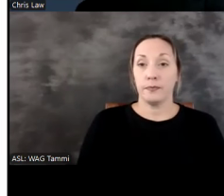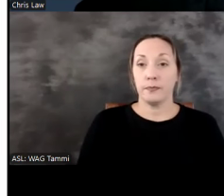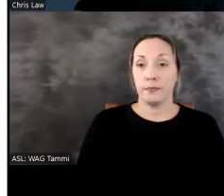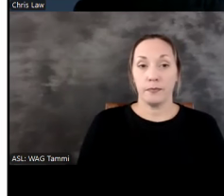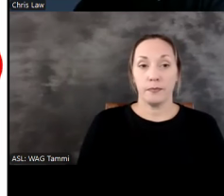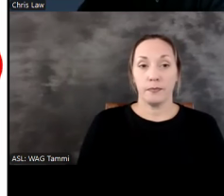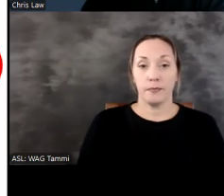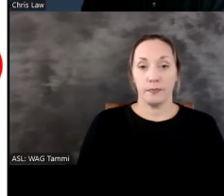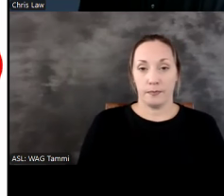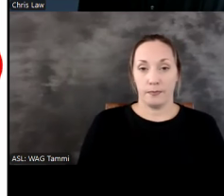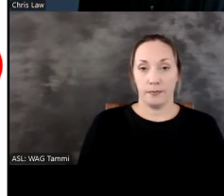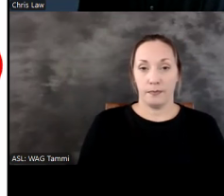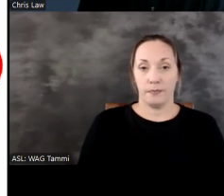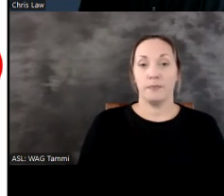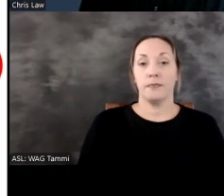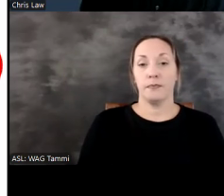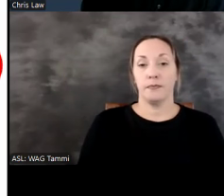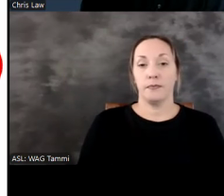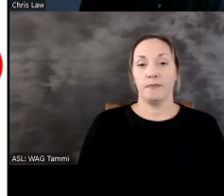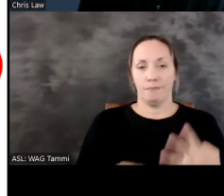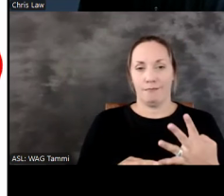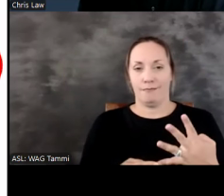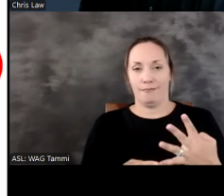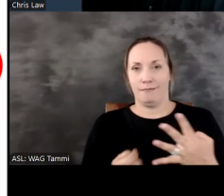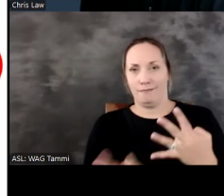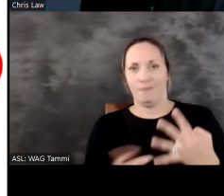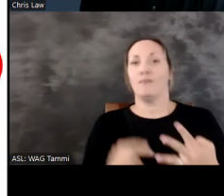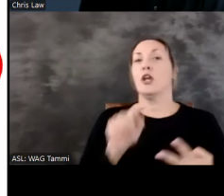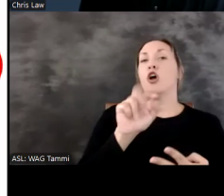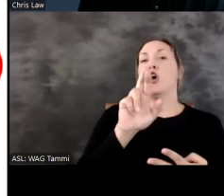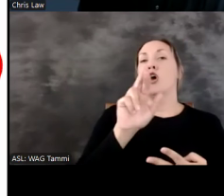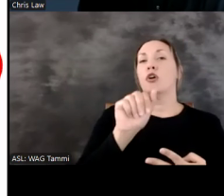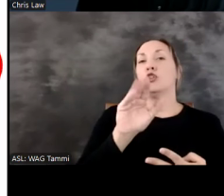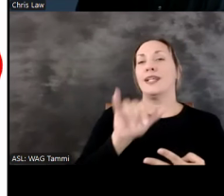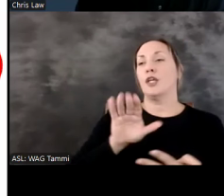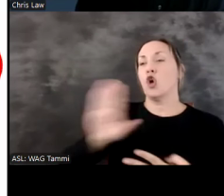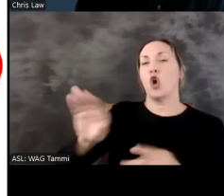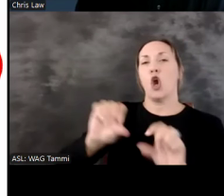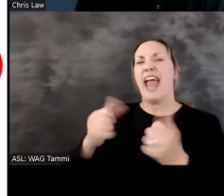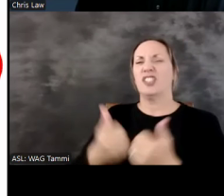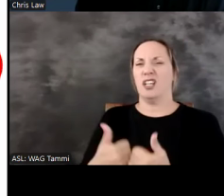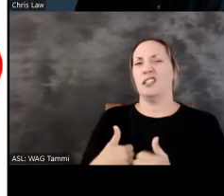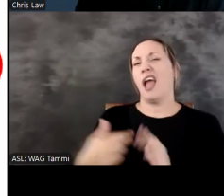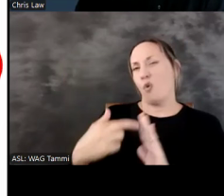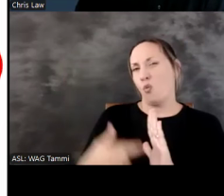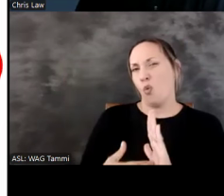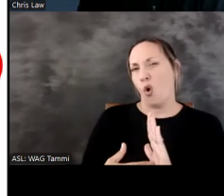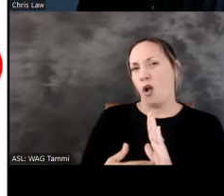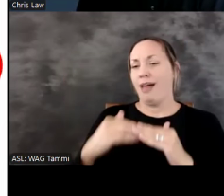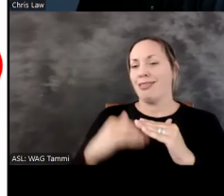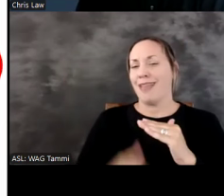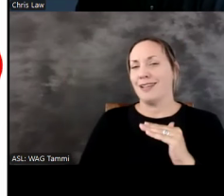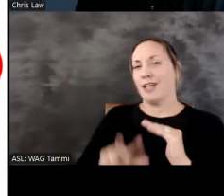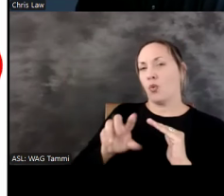Scribble that one out. Tracy's agency also has a rule that anything less than 3.0 on the